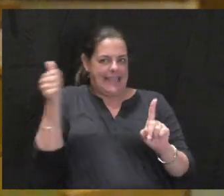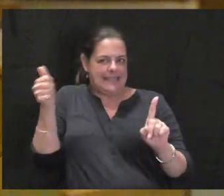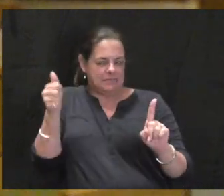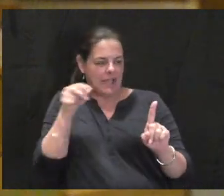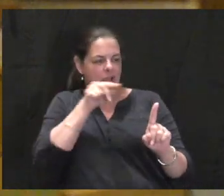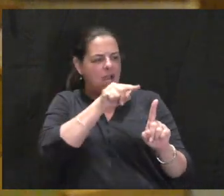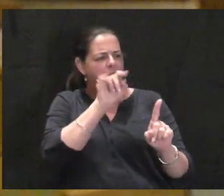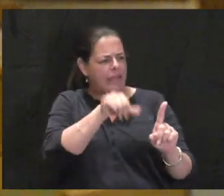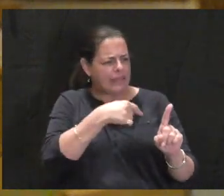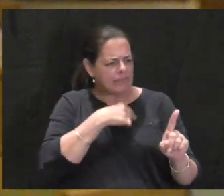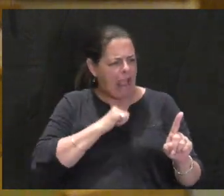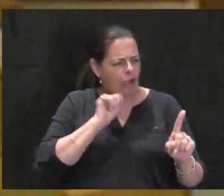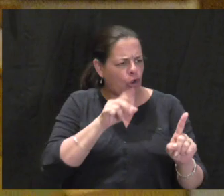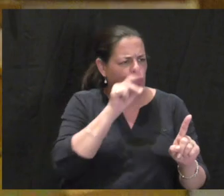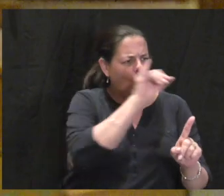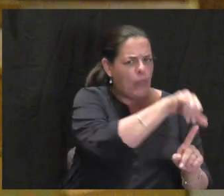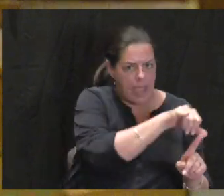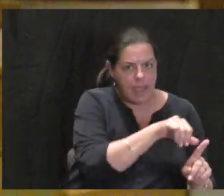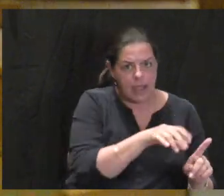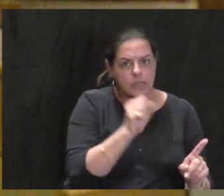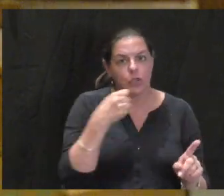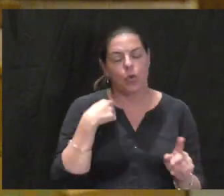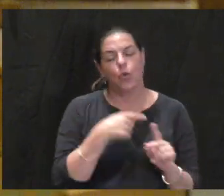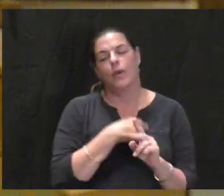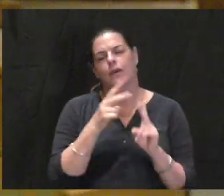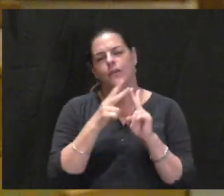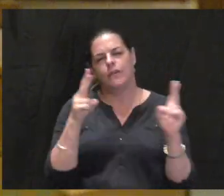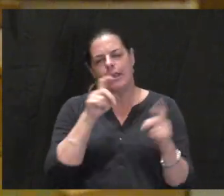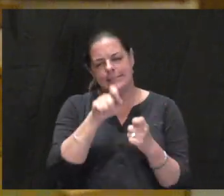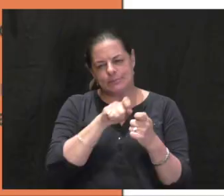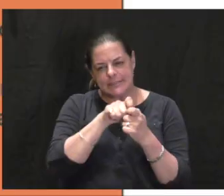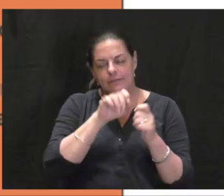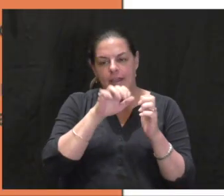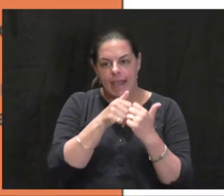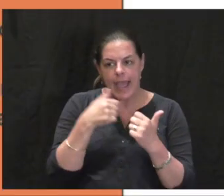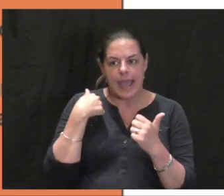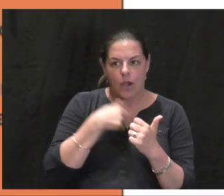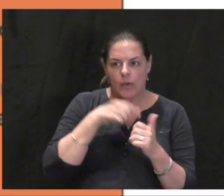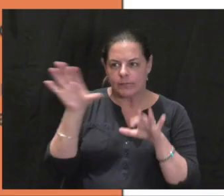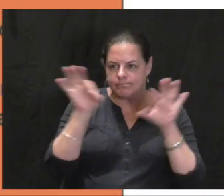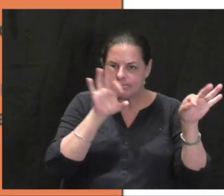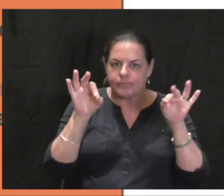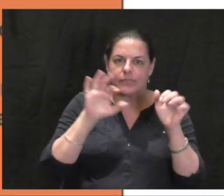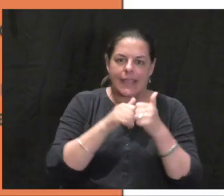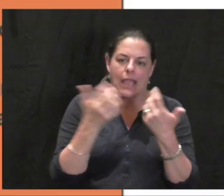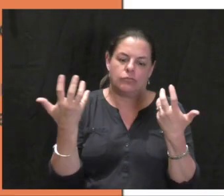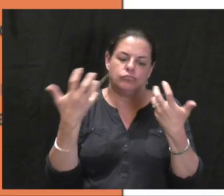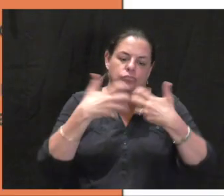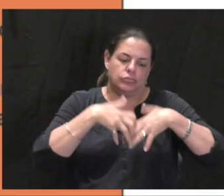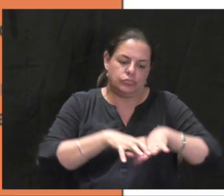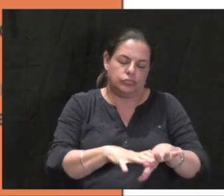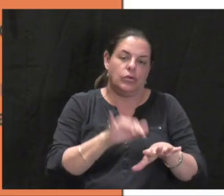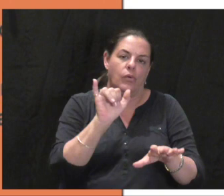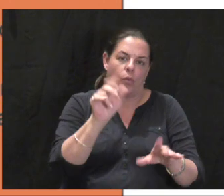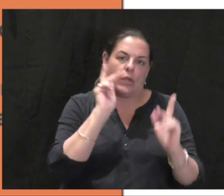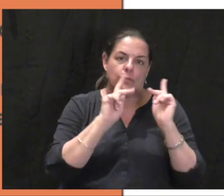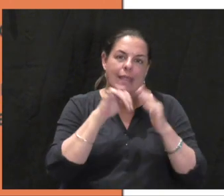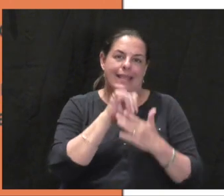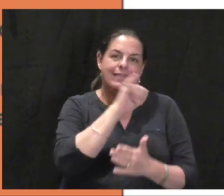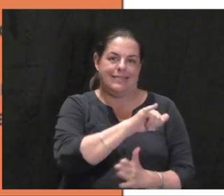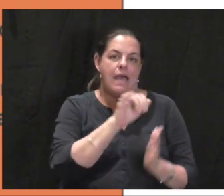video. So what are we doing now? So what's kind of on the horizon? So I just wrapped up spring 2018's recruitment